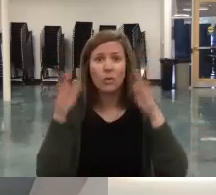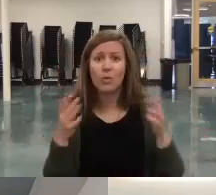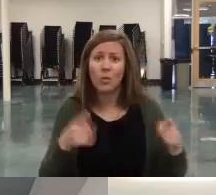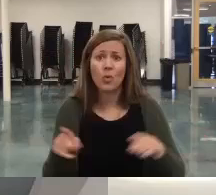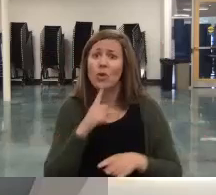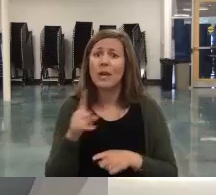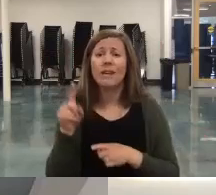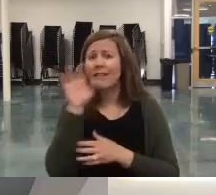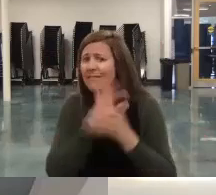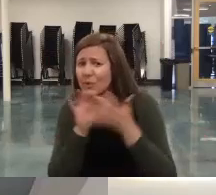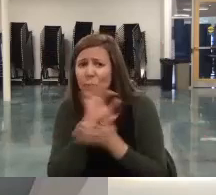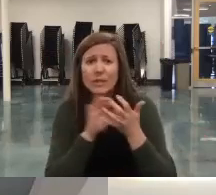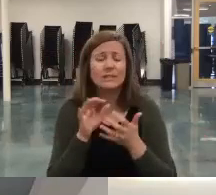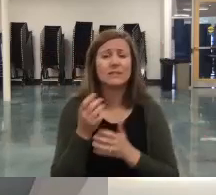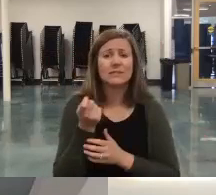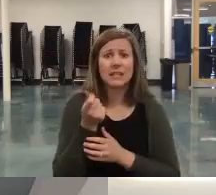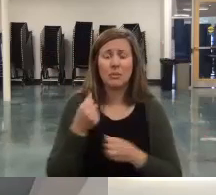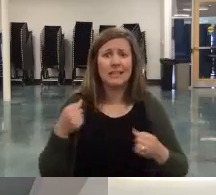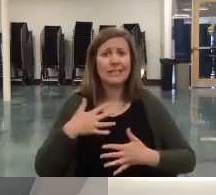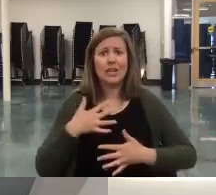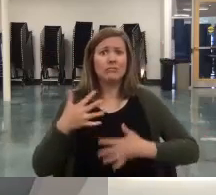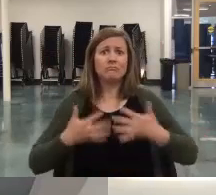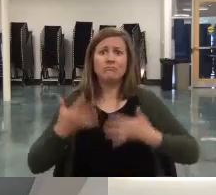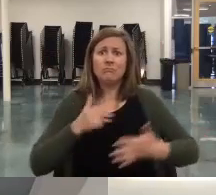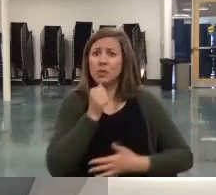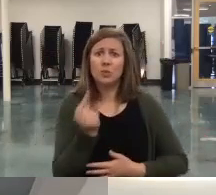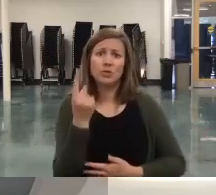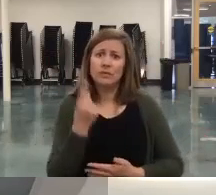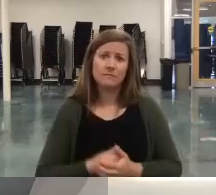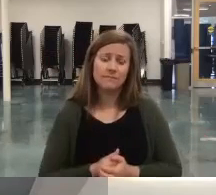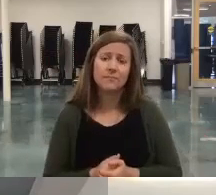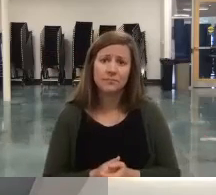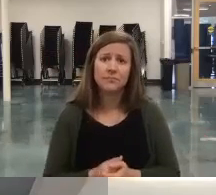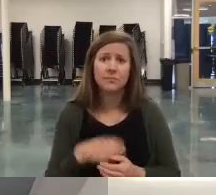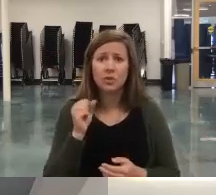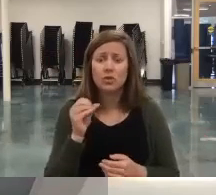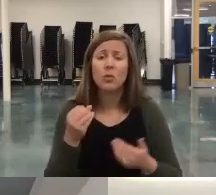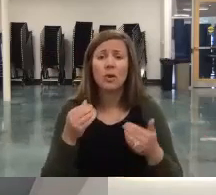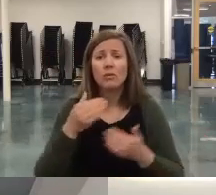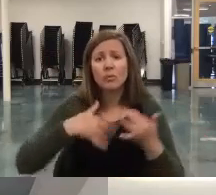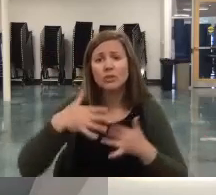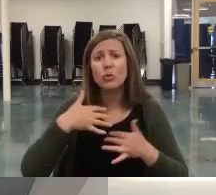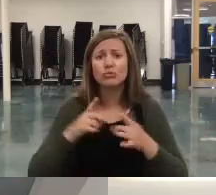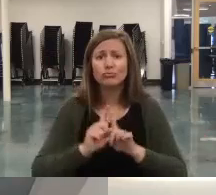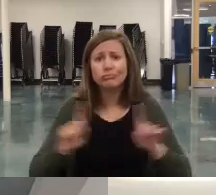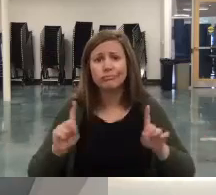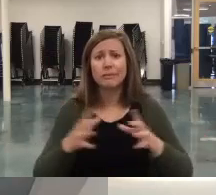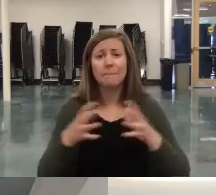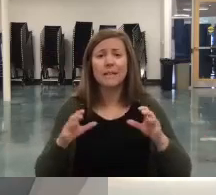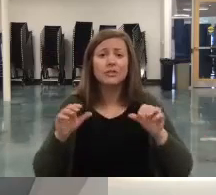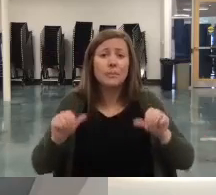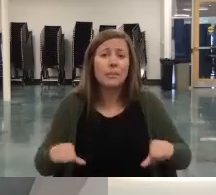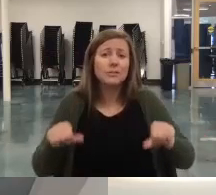really confused. They're a little bit frightened. So we social distance as much as we